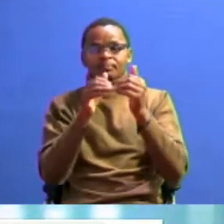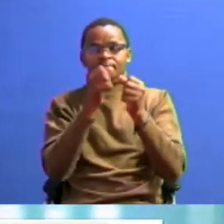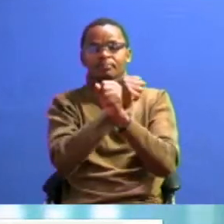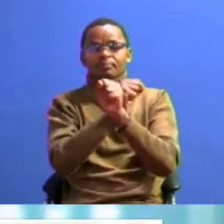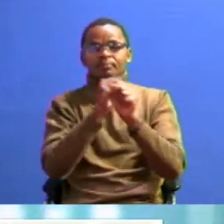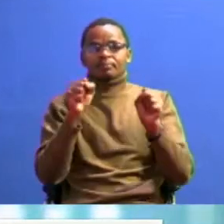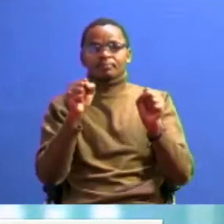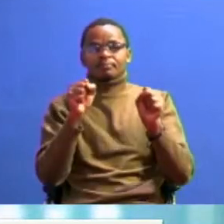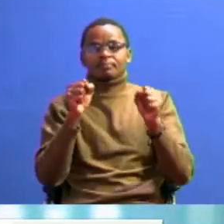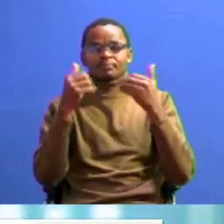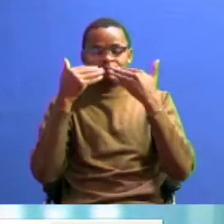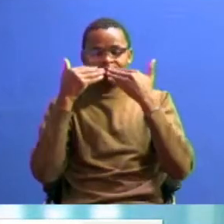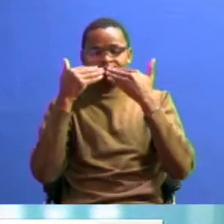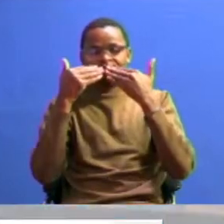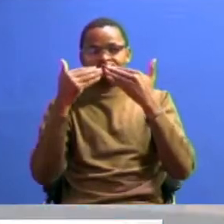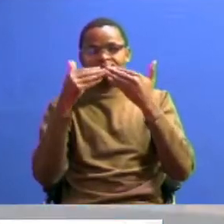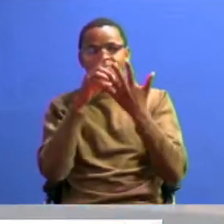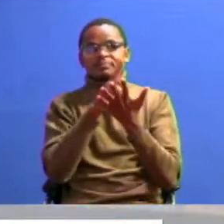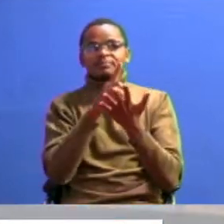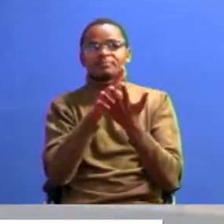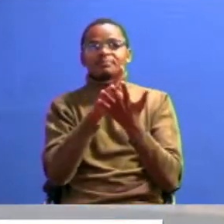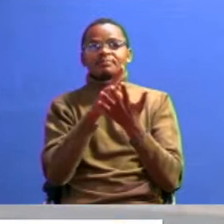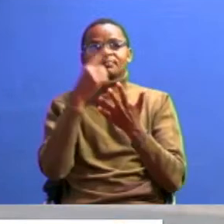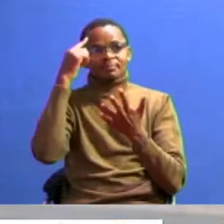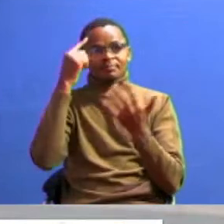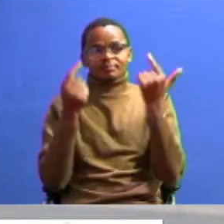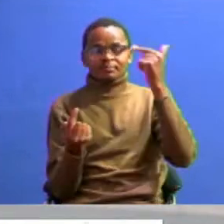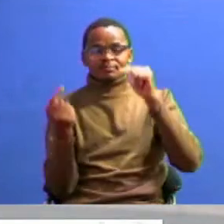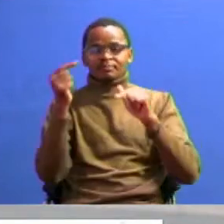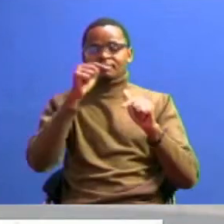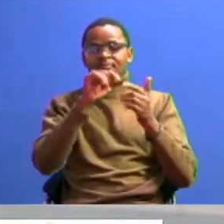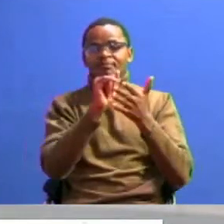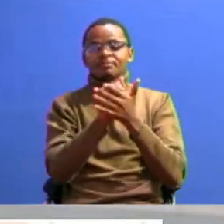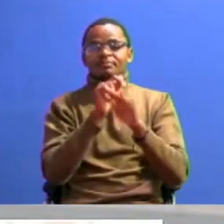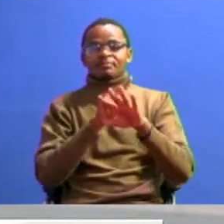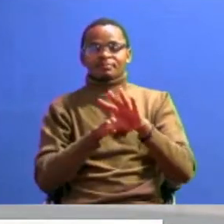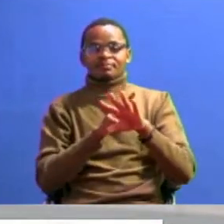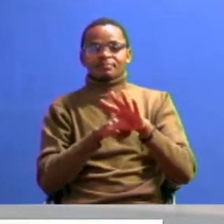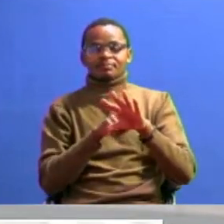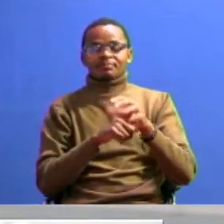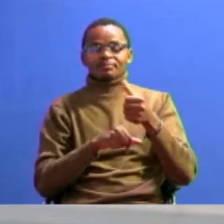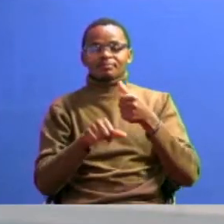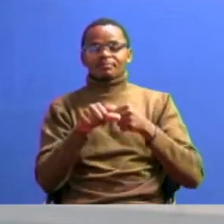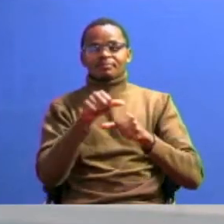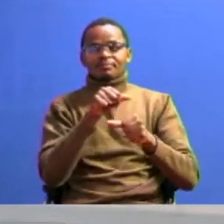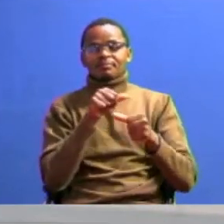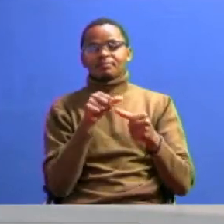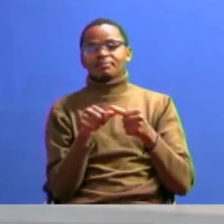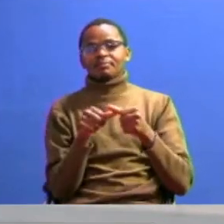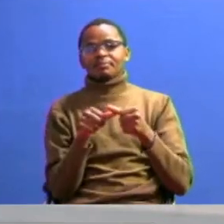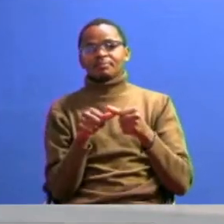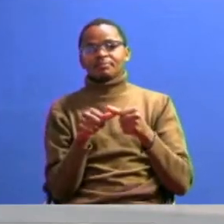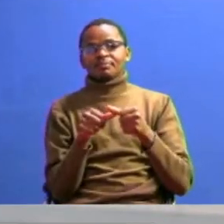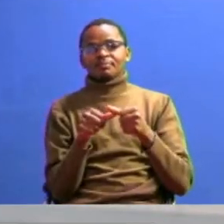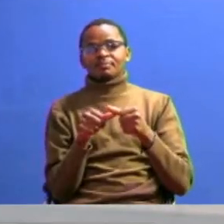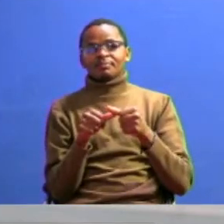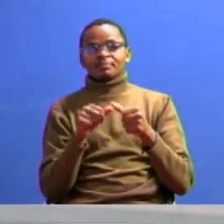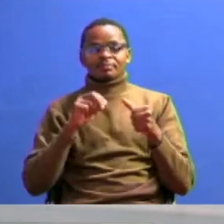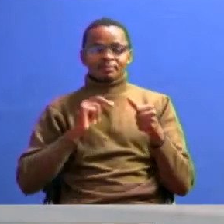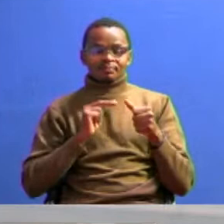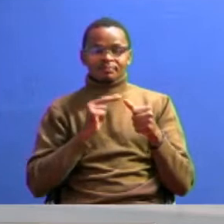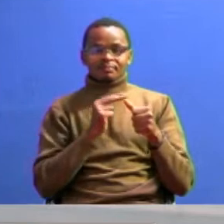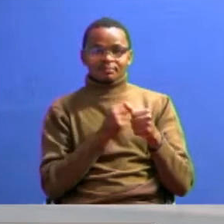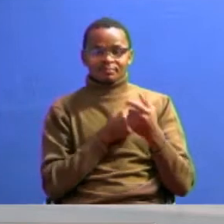you. Thank you very much, Dr. Beatrice, for coming through. That was our time regarding that was allocated to us to do